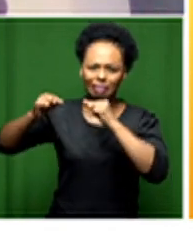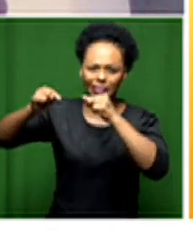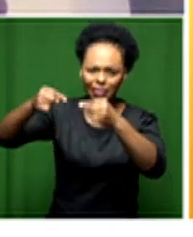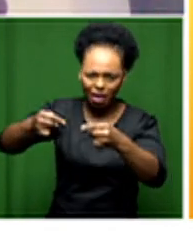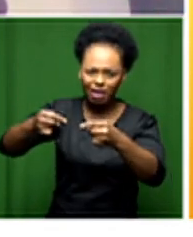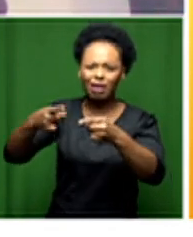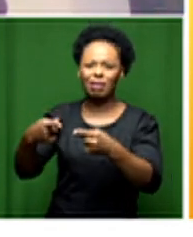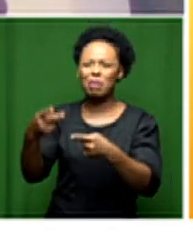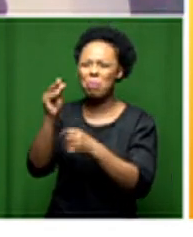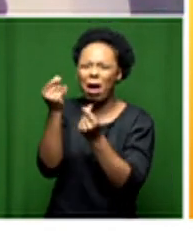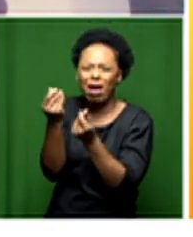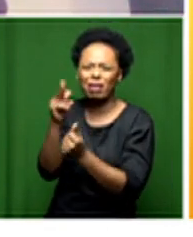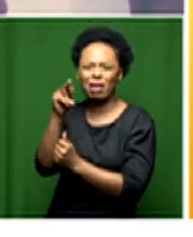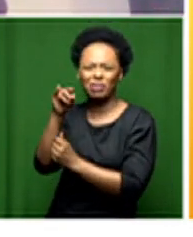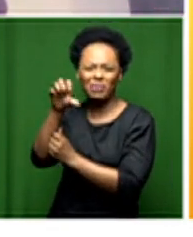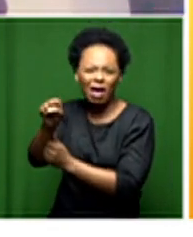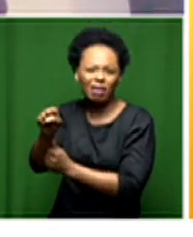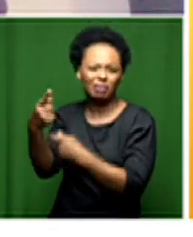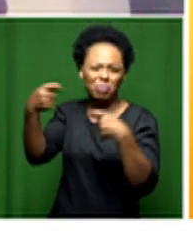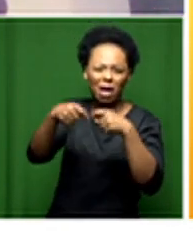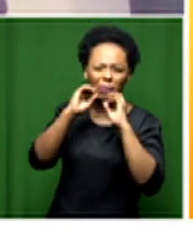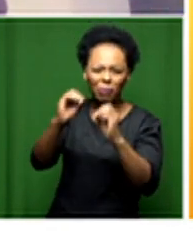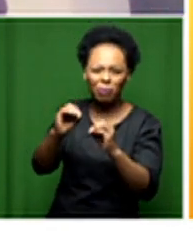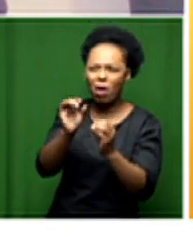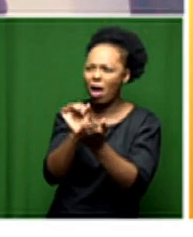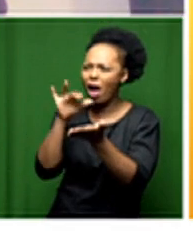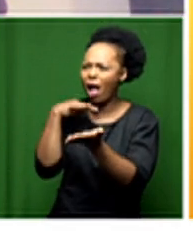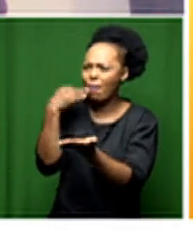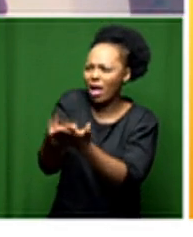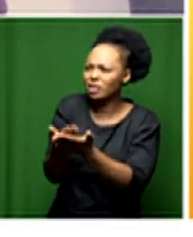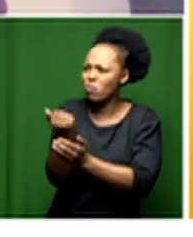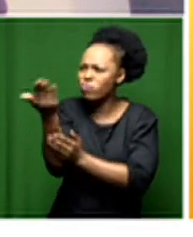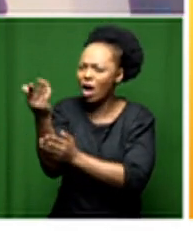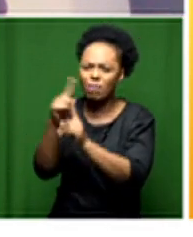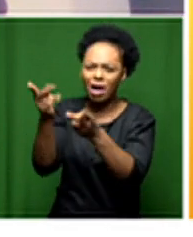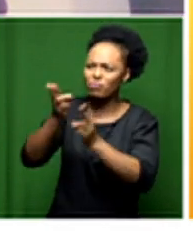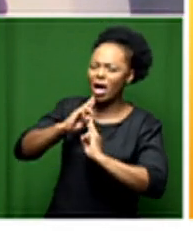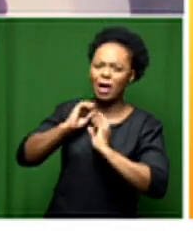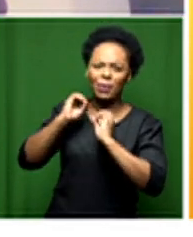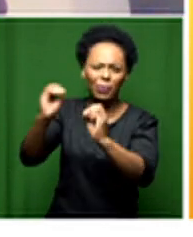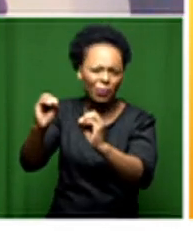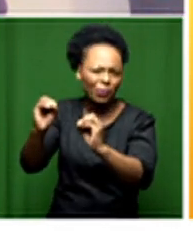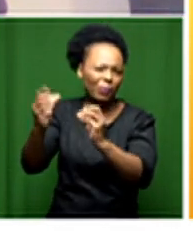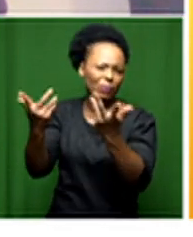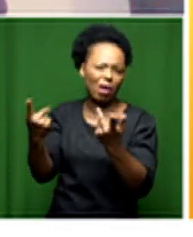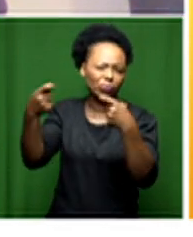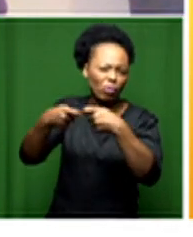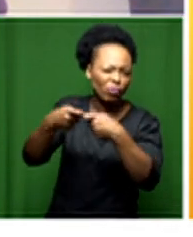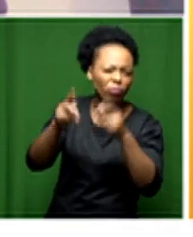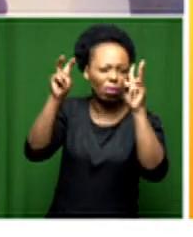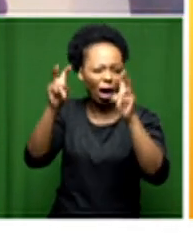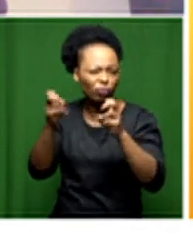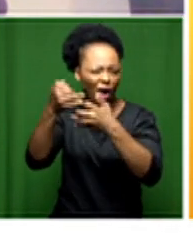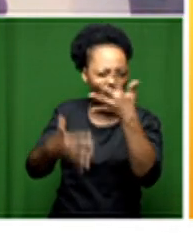with Nasfas. They talk about not getting responses from the Student Financial Aid Scheme, among other things,